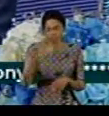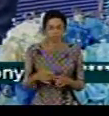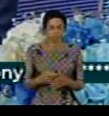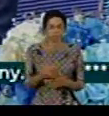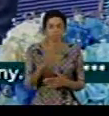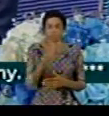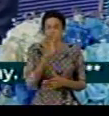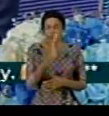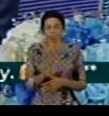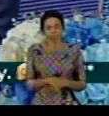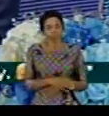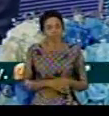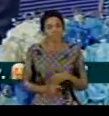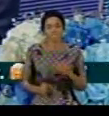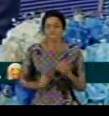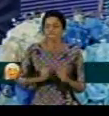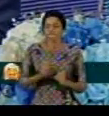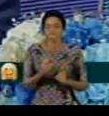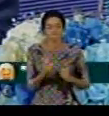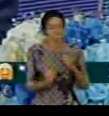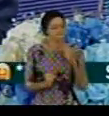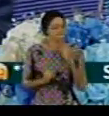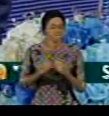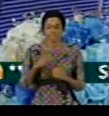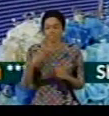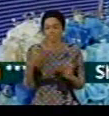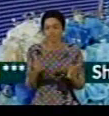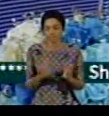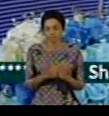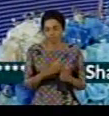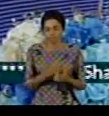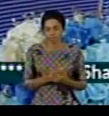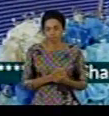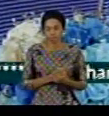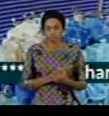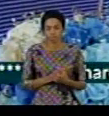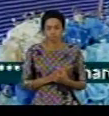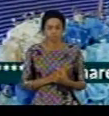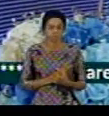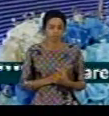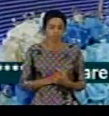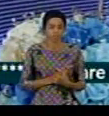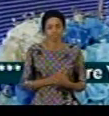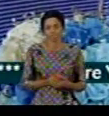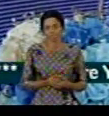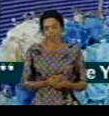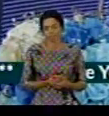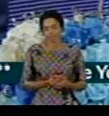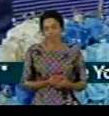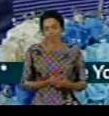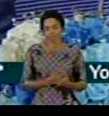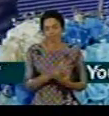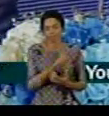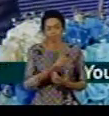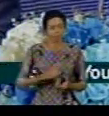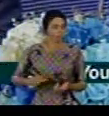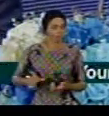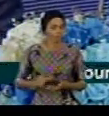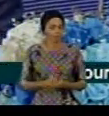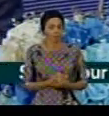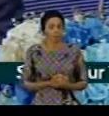battling with losting and masturbation for a very long time but tonight